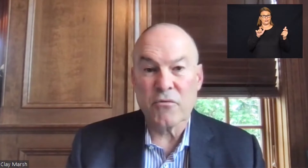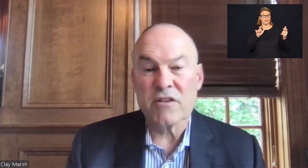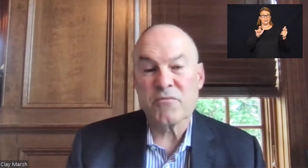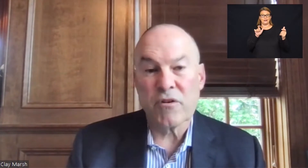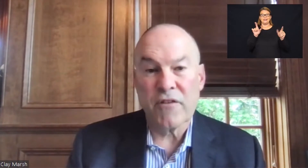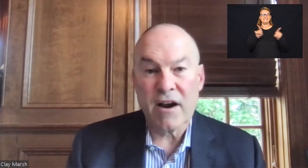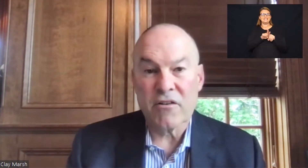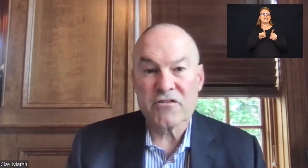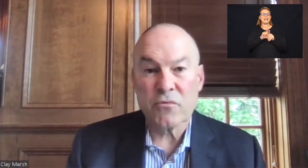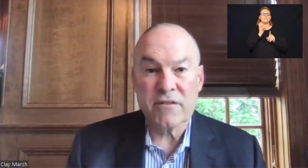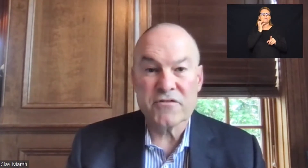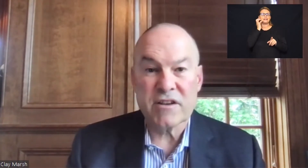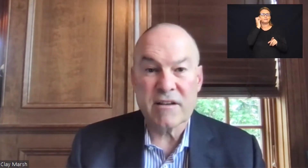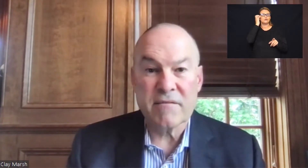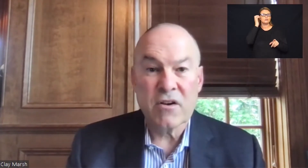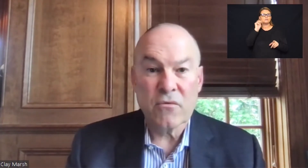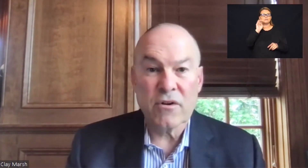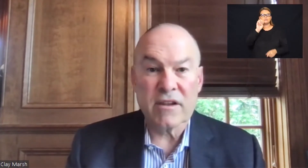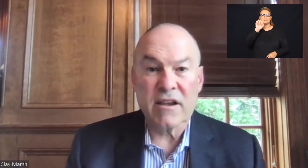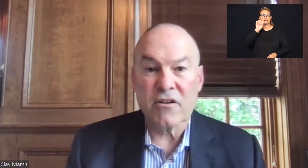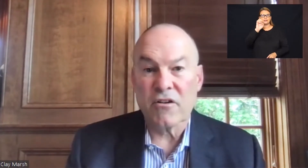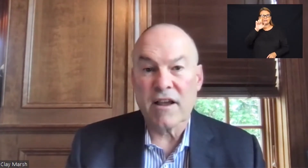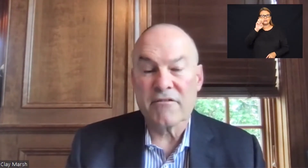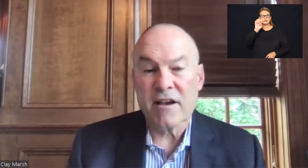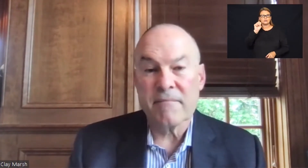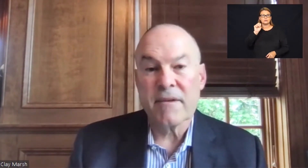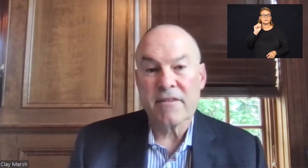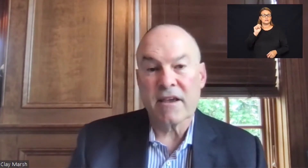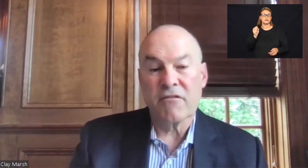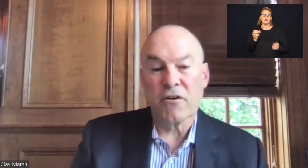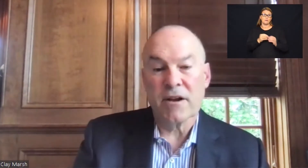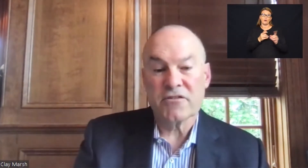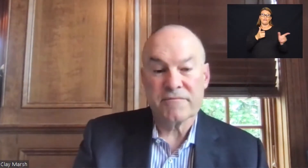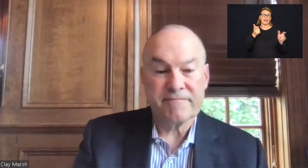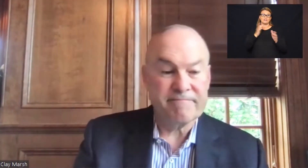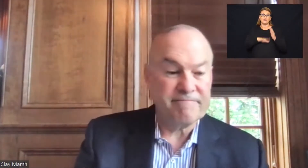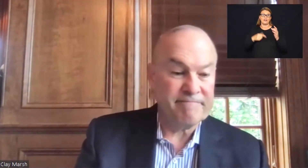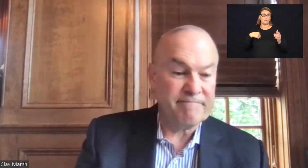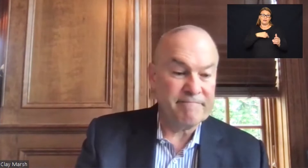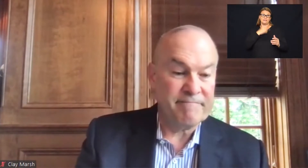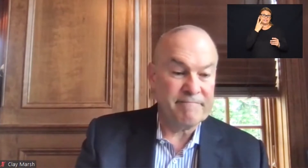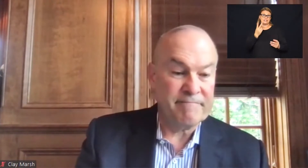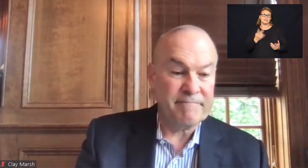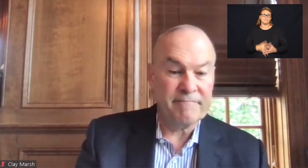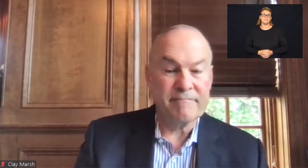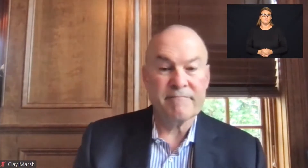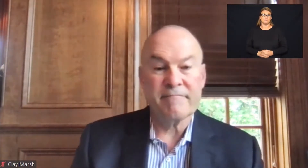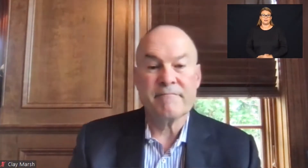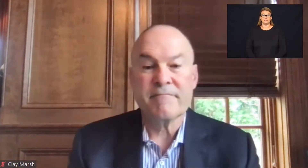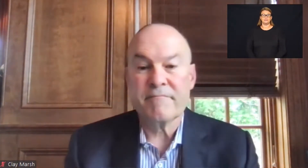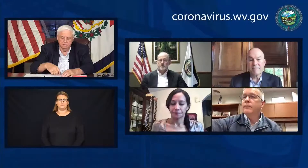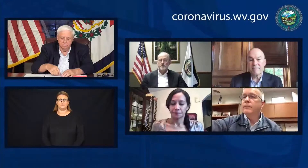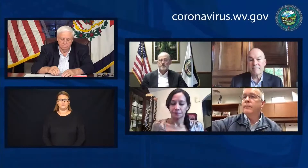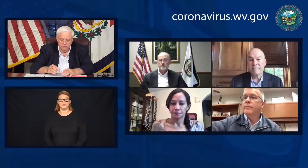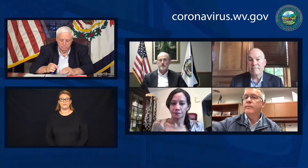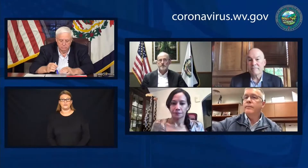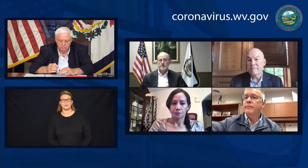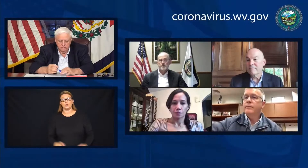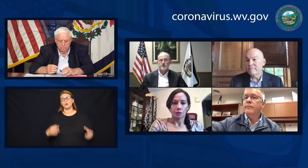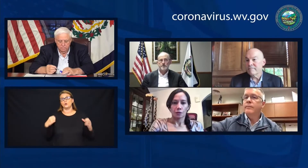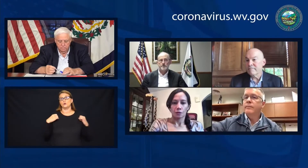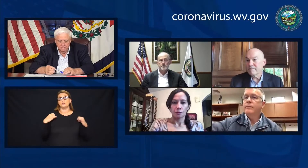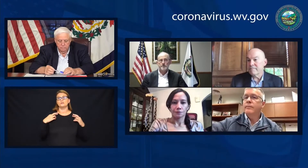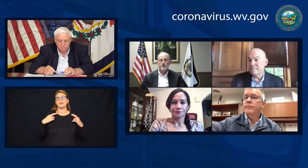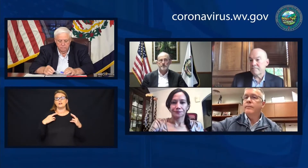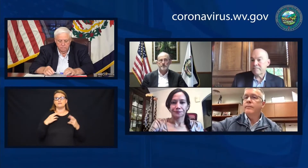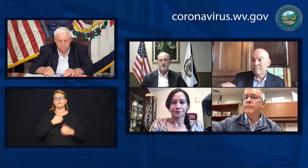any other respiratory virus that we've seen really in our lifetime. Thank you very much. Thank you, Dr. Marsh. Next to retired Major General Jim